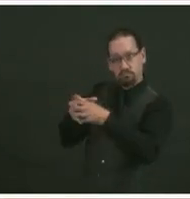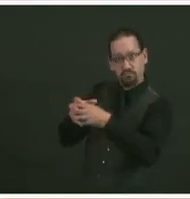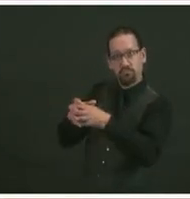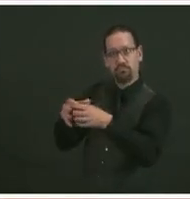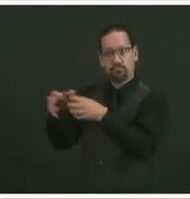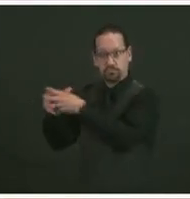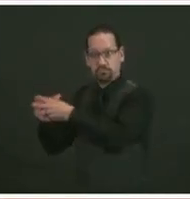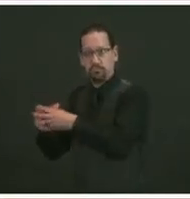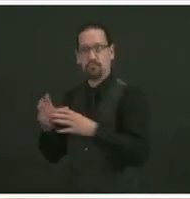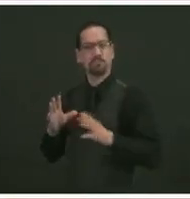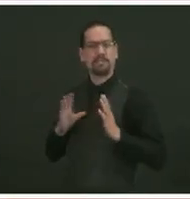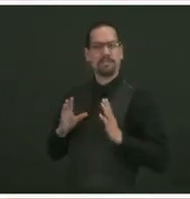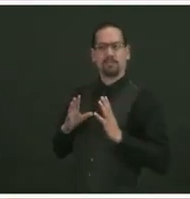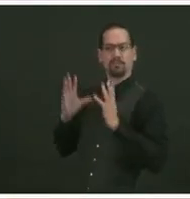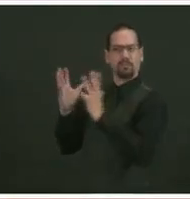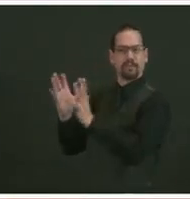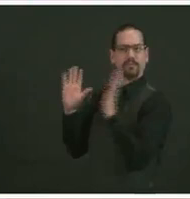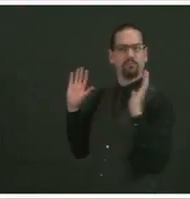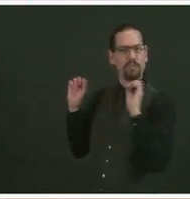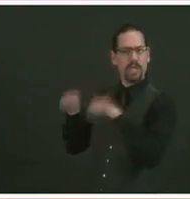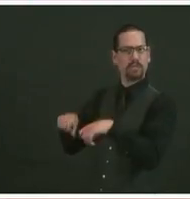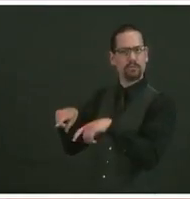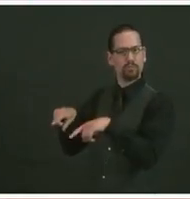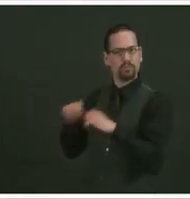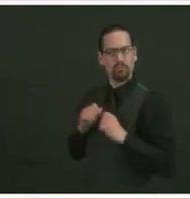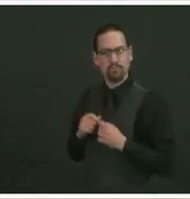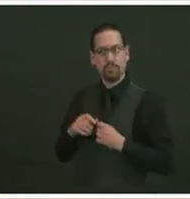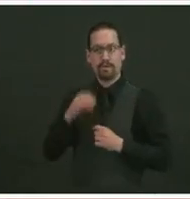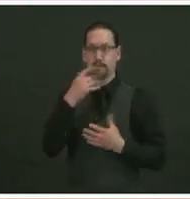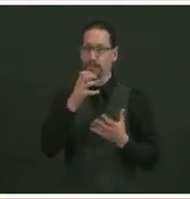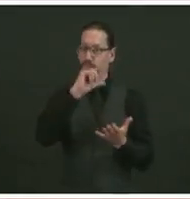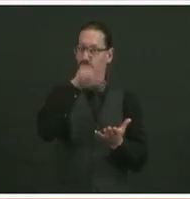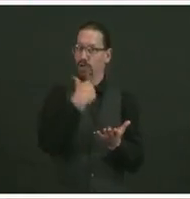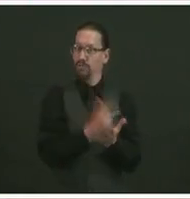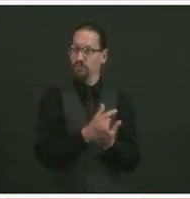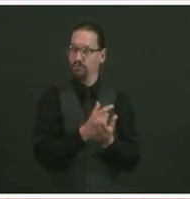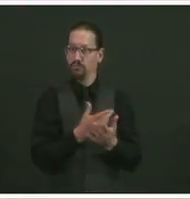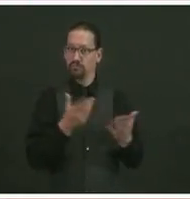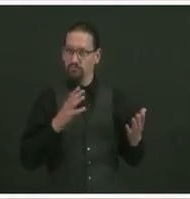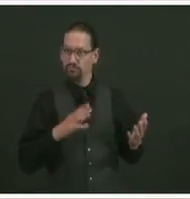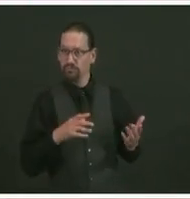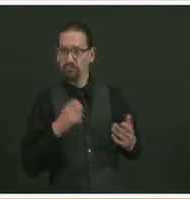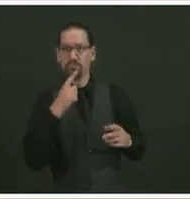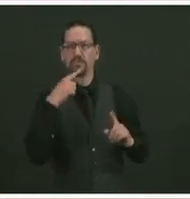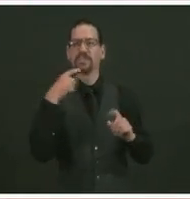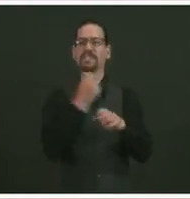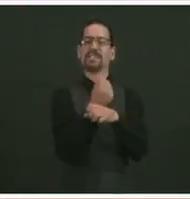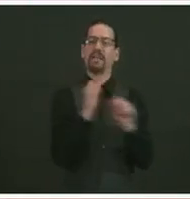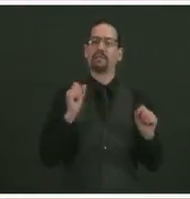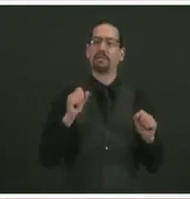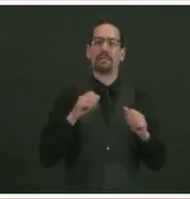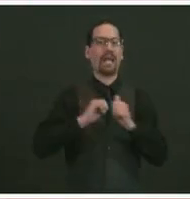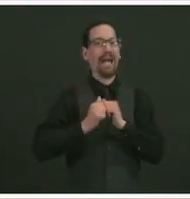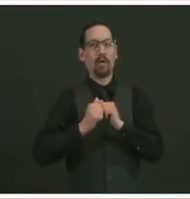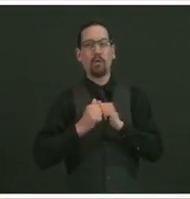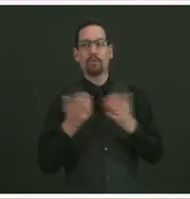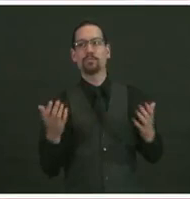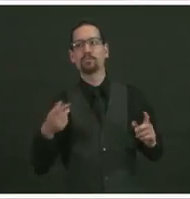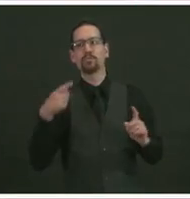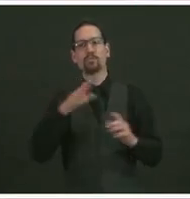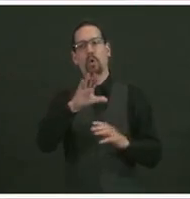what I can tell you is like what the doctor just said. If you want to have a graduation, the safe, responsible way to do it right now is in your